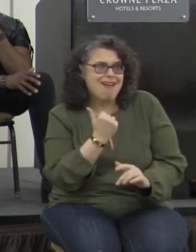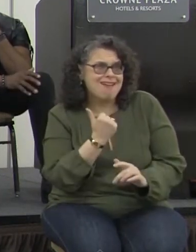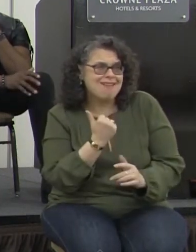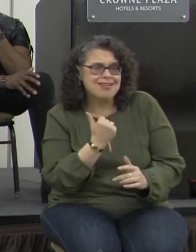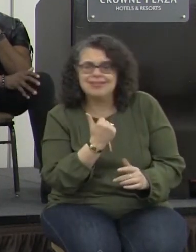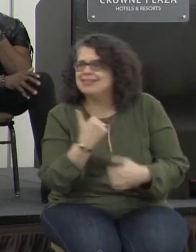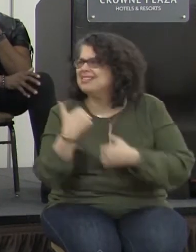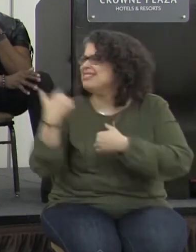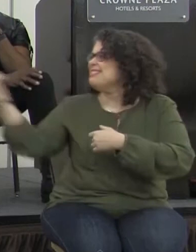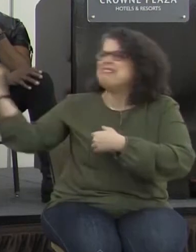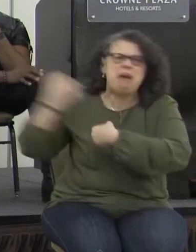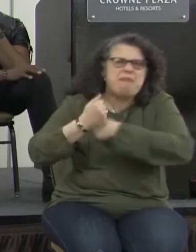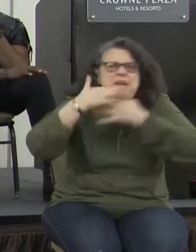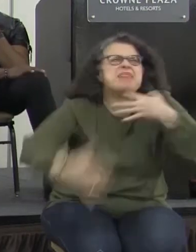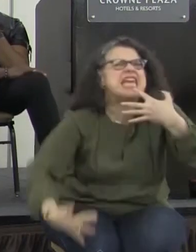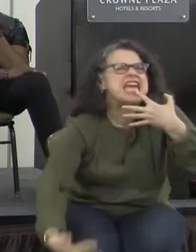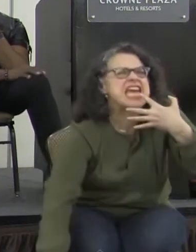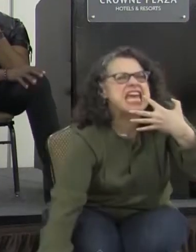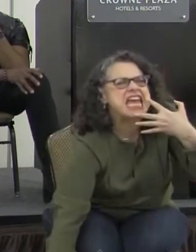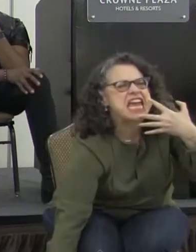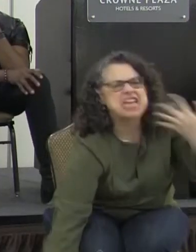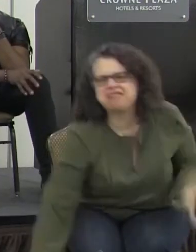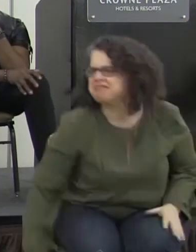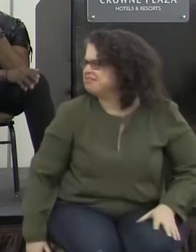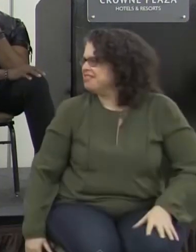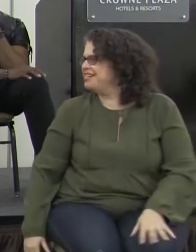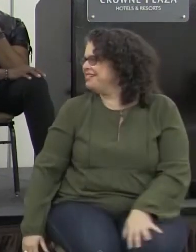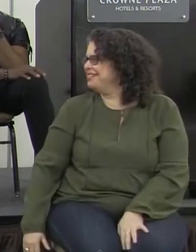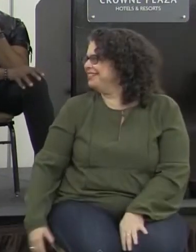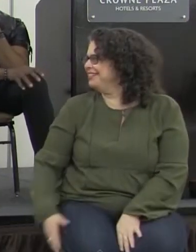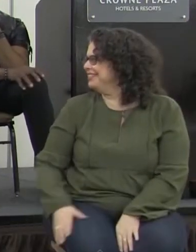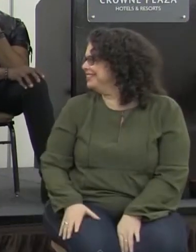Make him bleed. I can beat him.